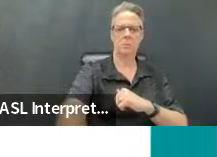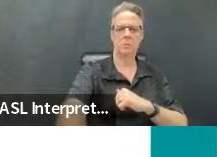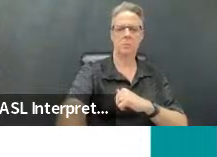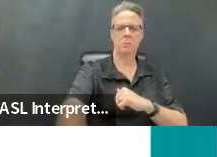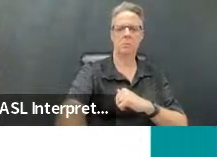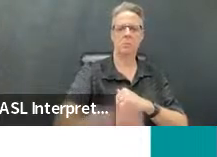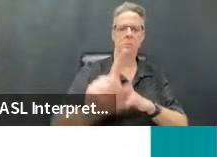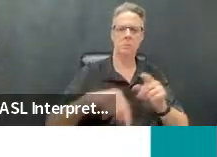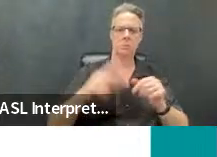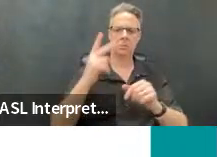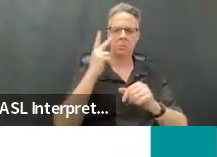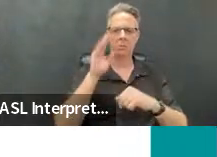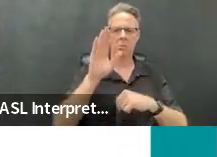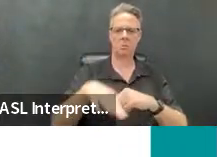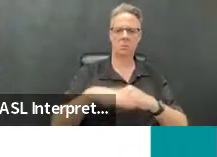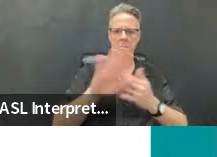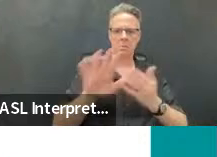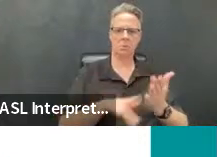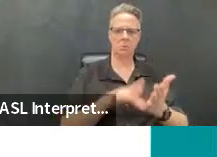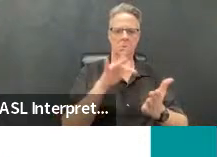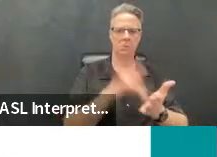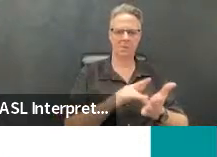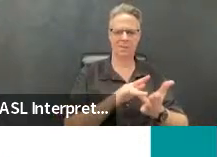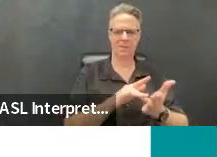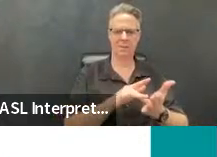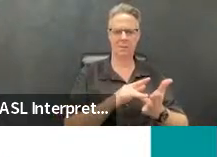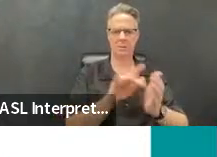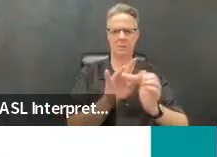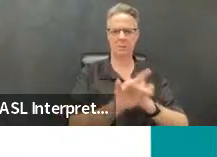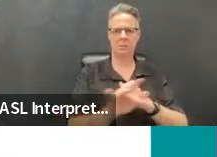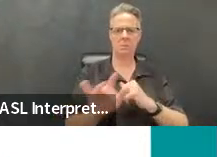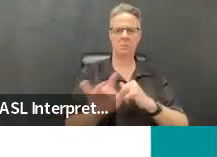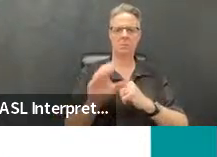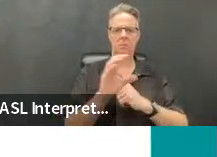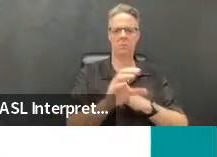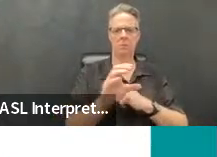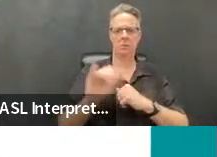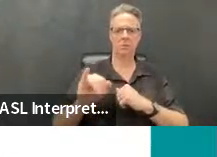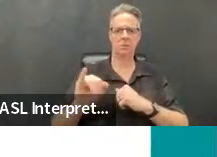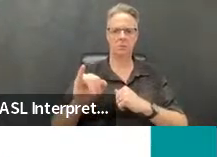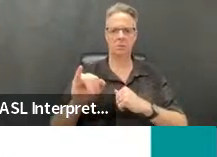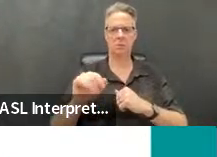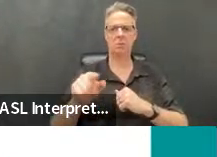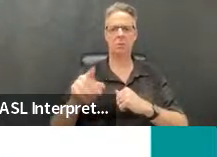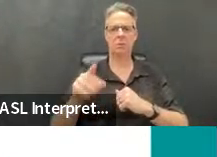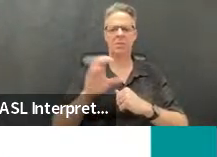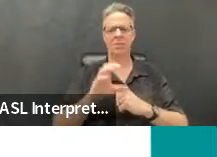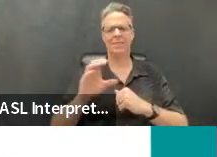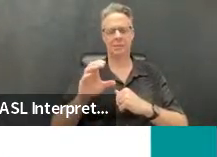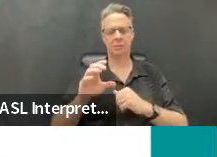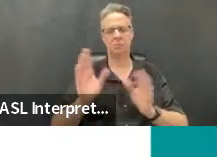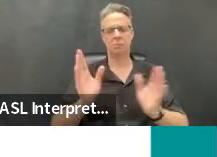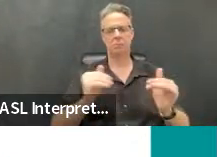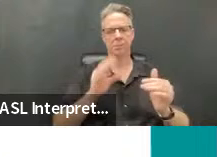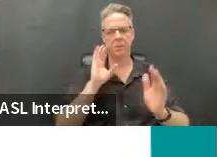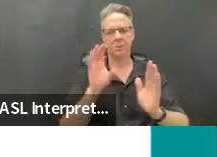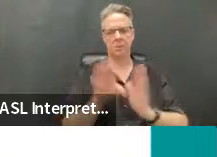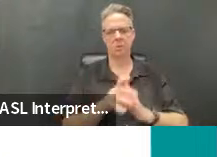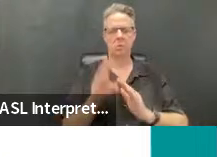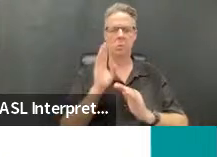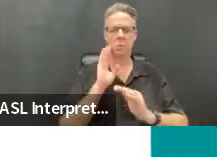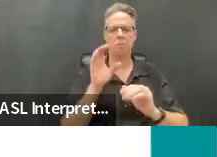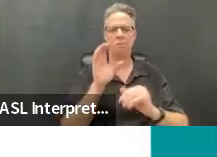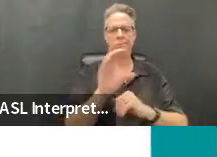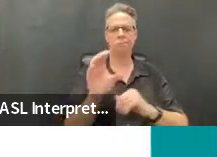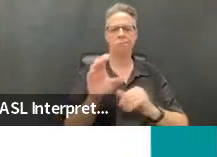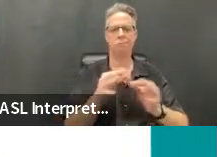hover your mouse over the bottom middle of the screen, then click on the CC icon and a separate window with captions will appear.